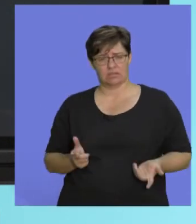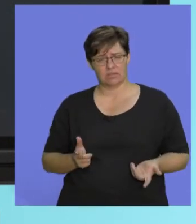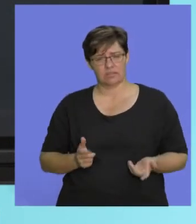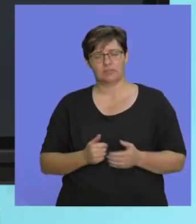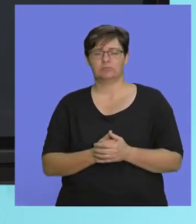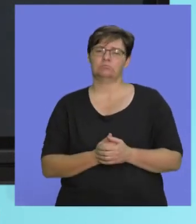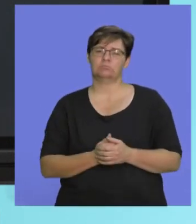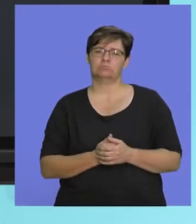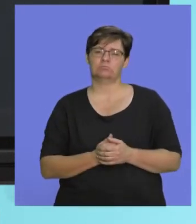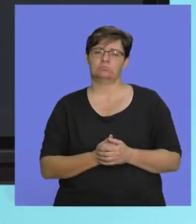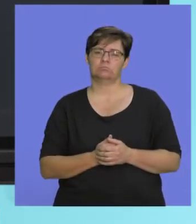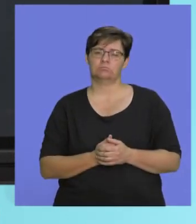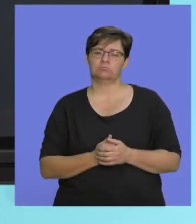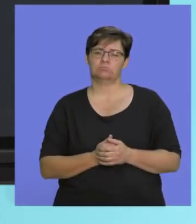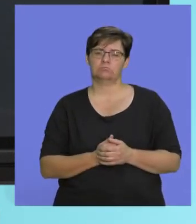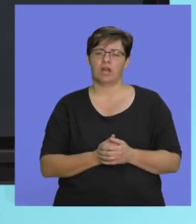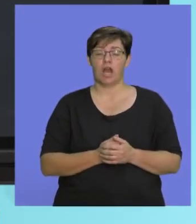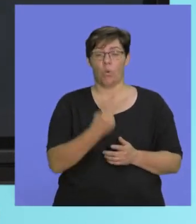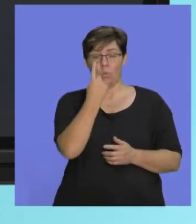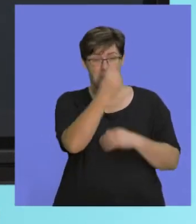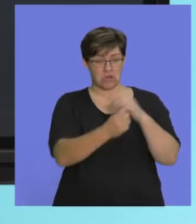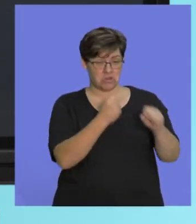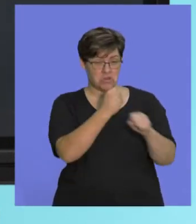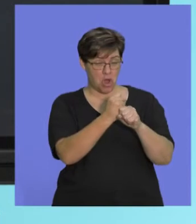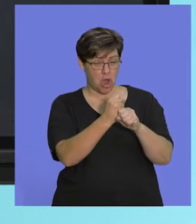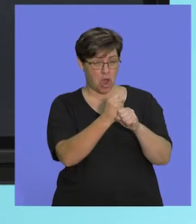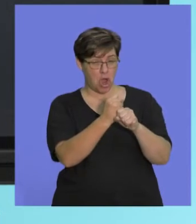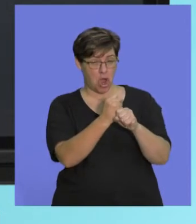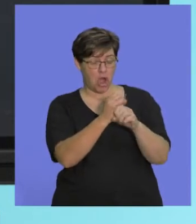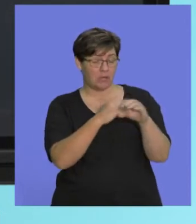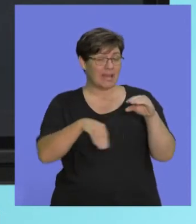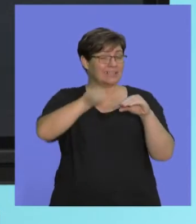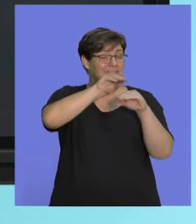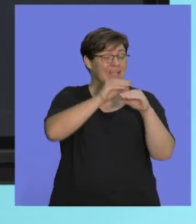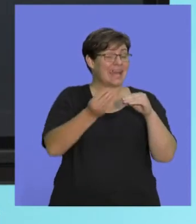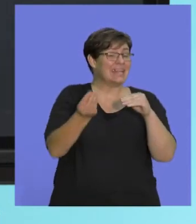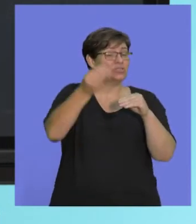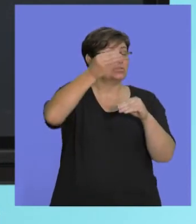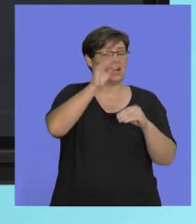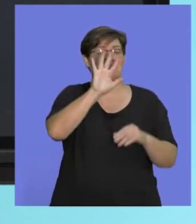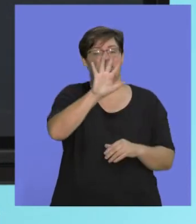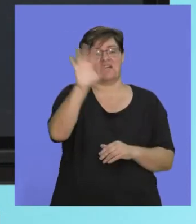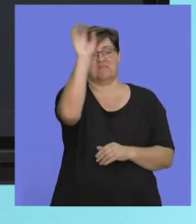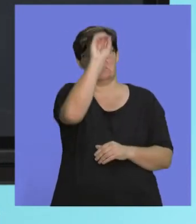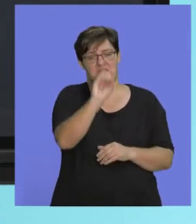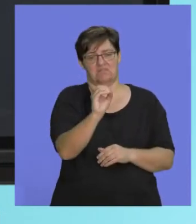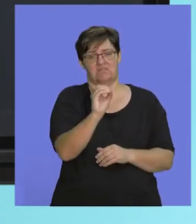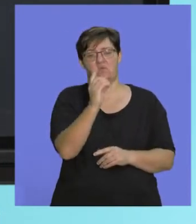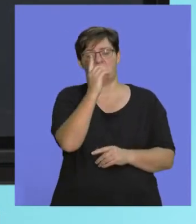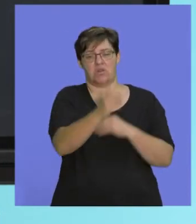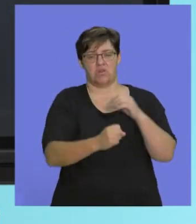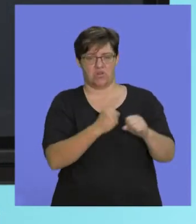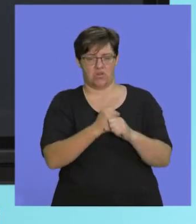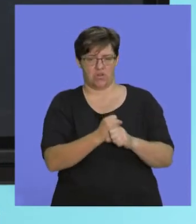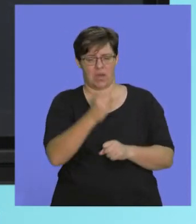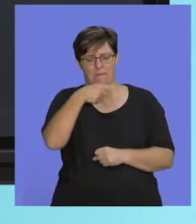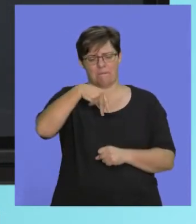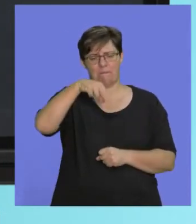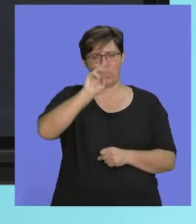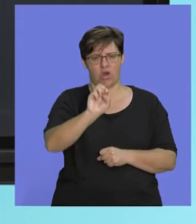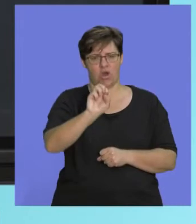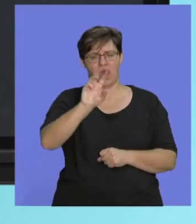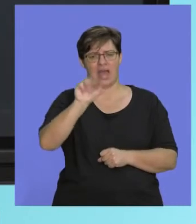you 5% per annum. And also, what do they mean when they say to you, we're giving you 5% per